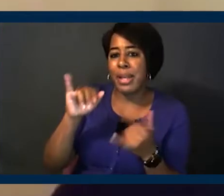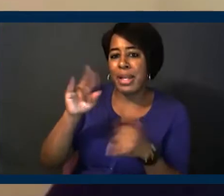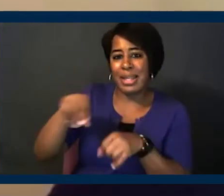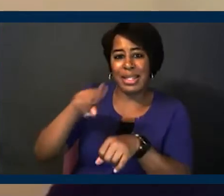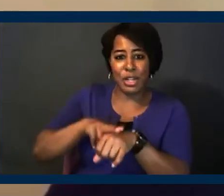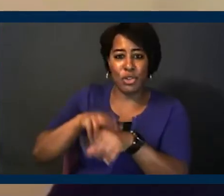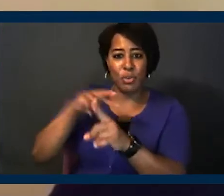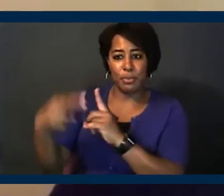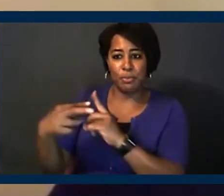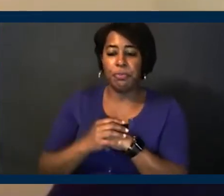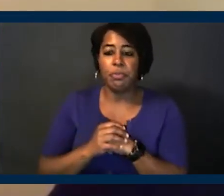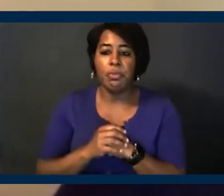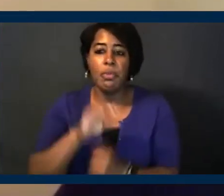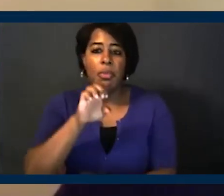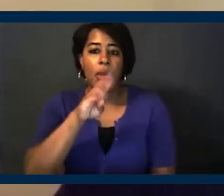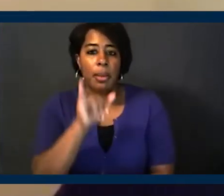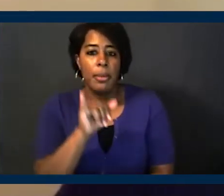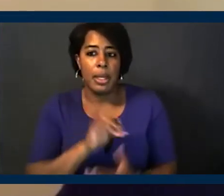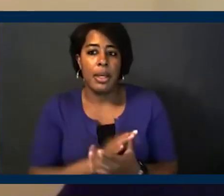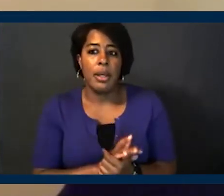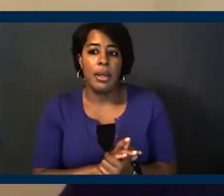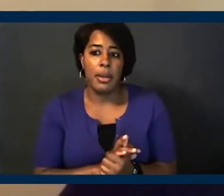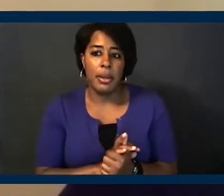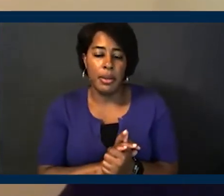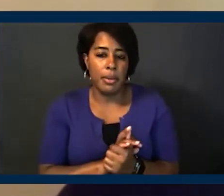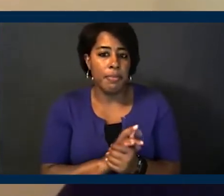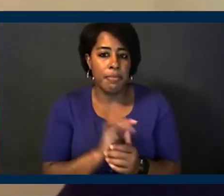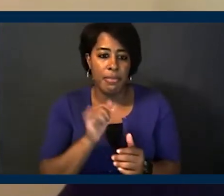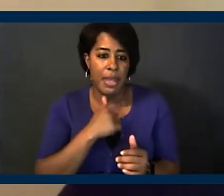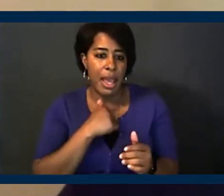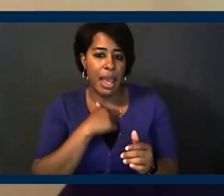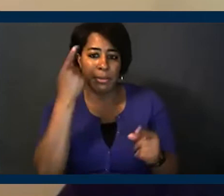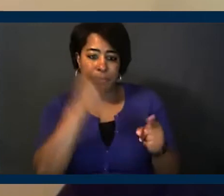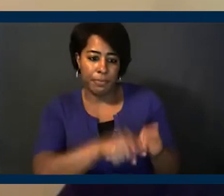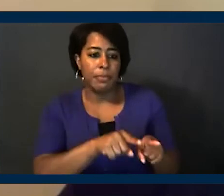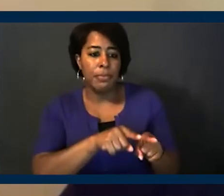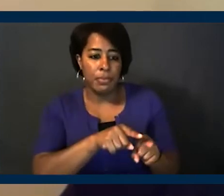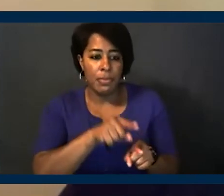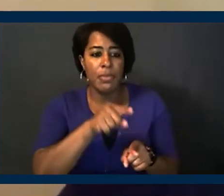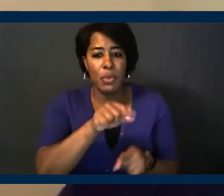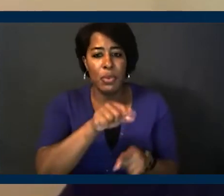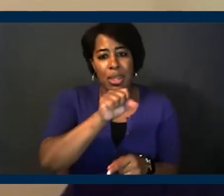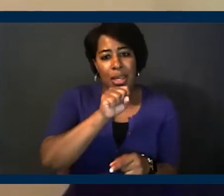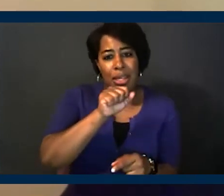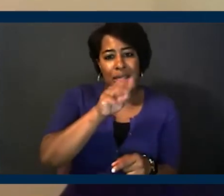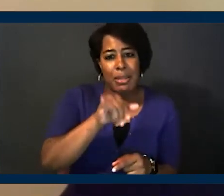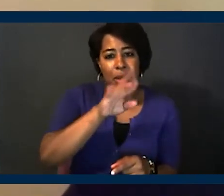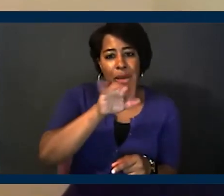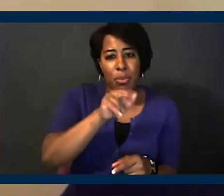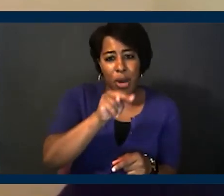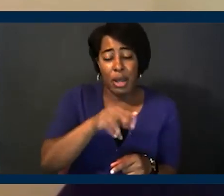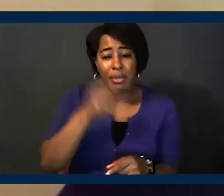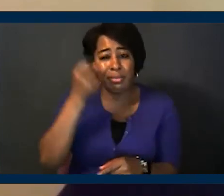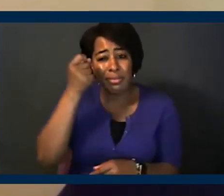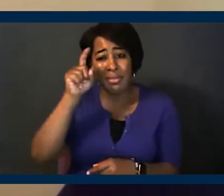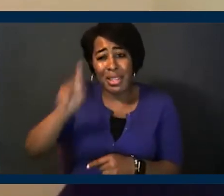I just want to echo what Assemblyman Brian said, that the needs are dynamic and they are ever